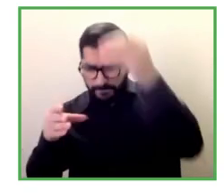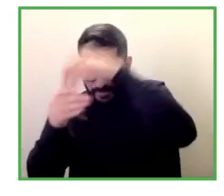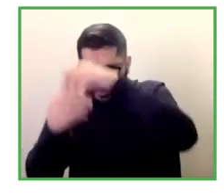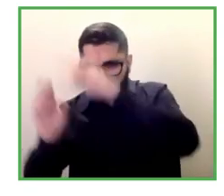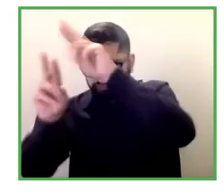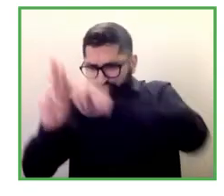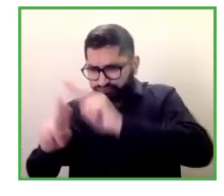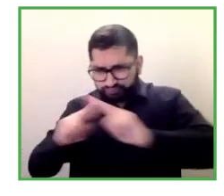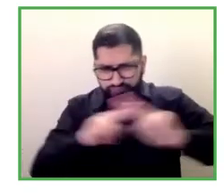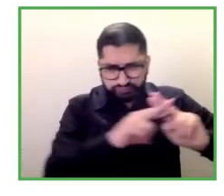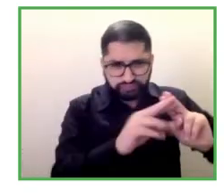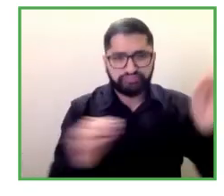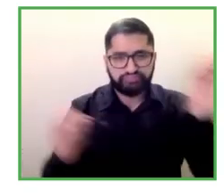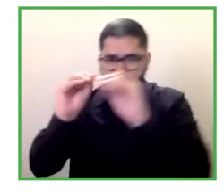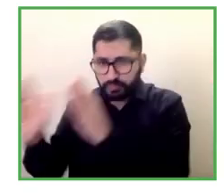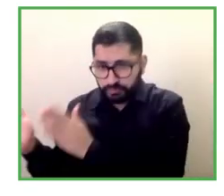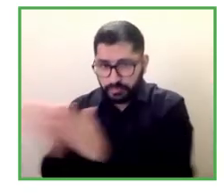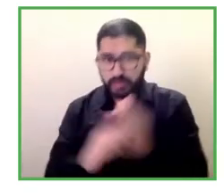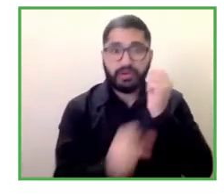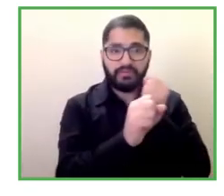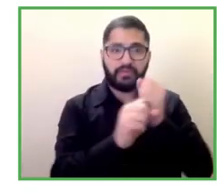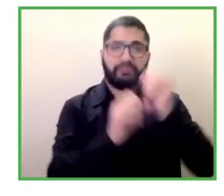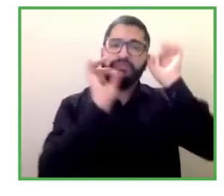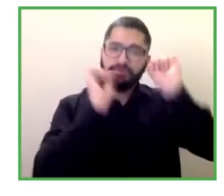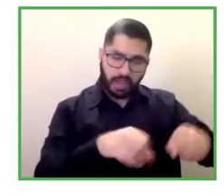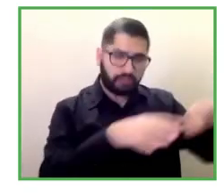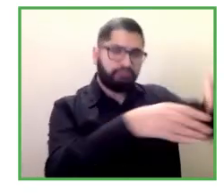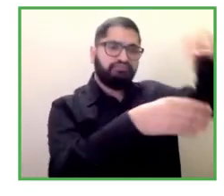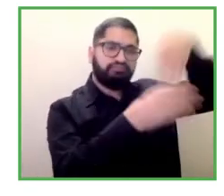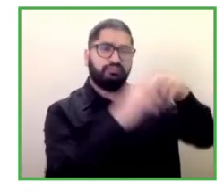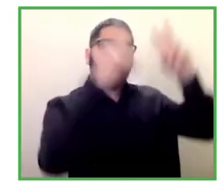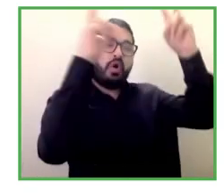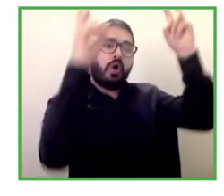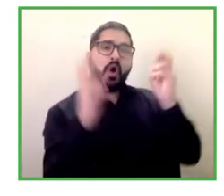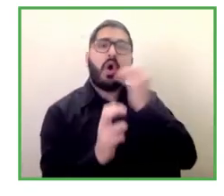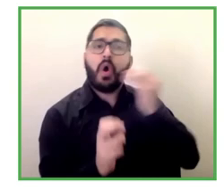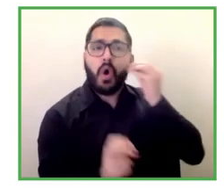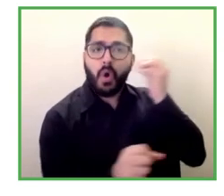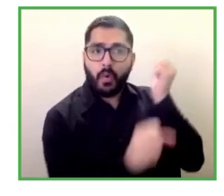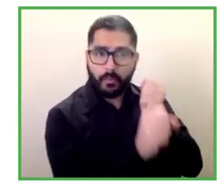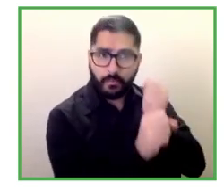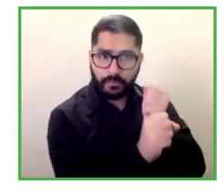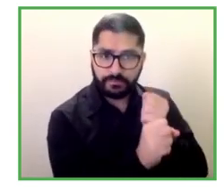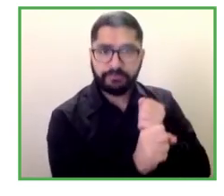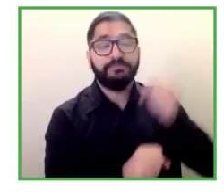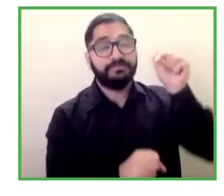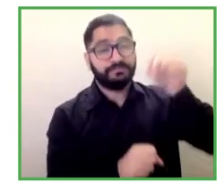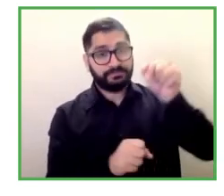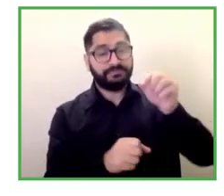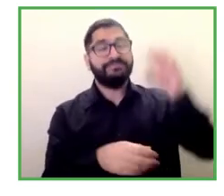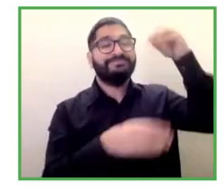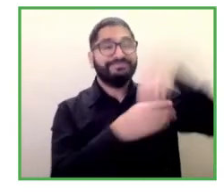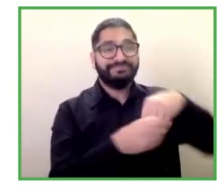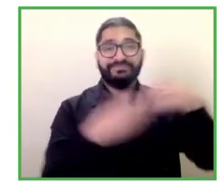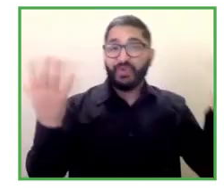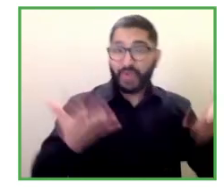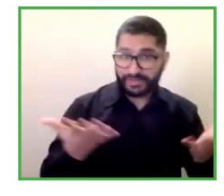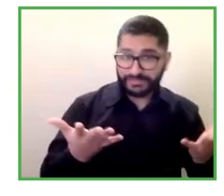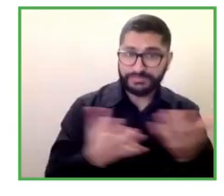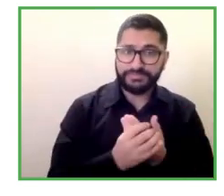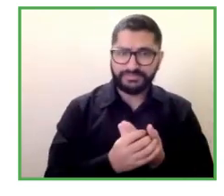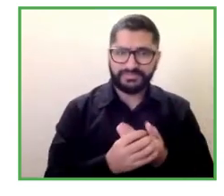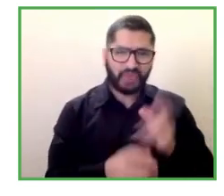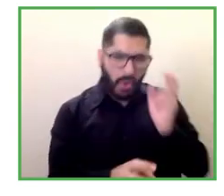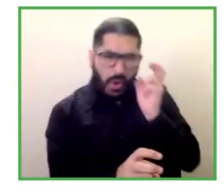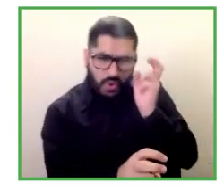in disability status occurs. So this is about keeping people in the labor, in labor participation and in the